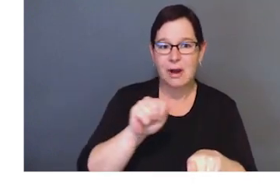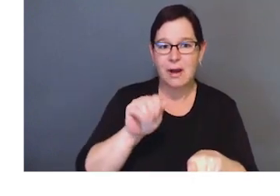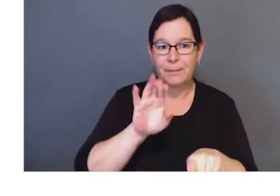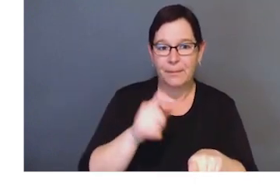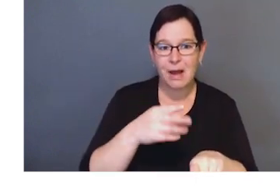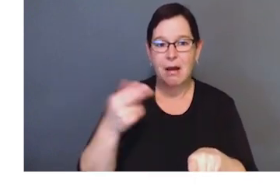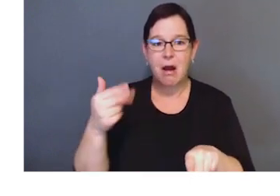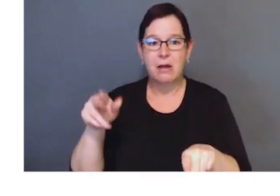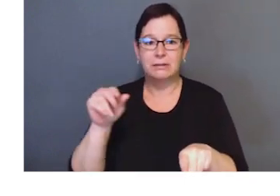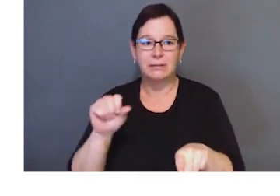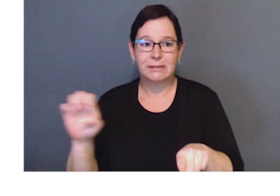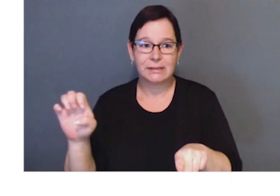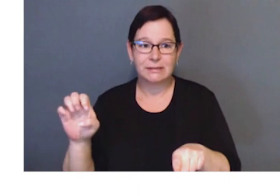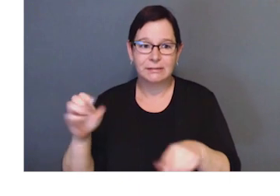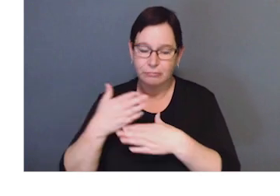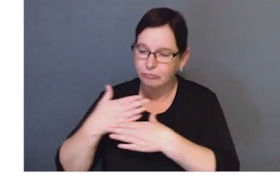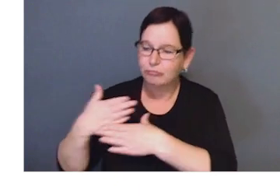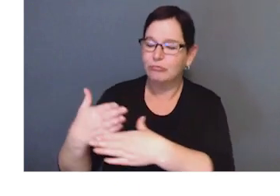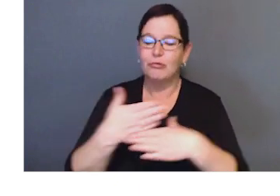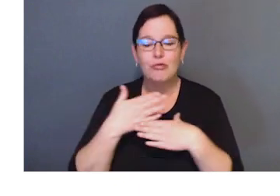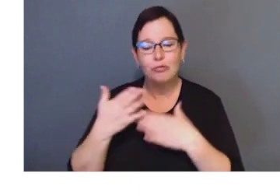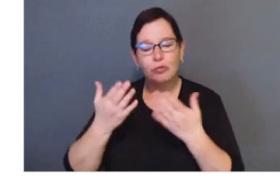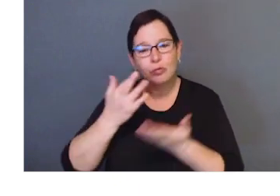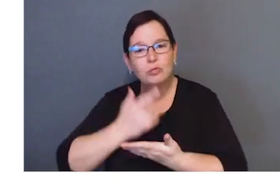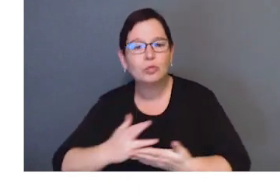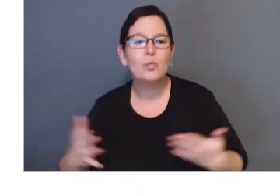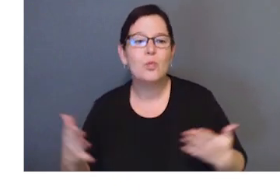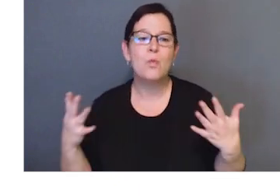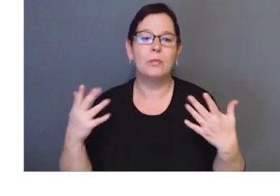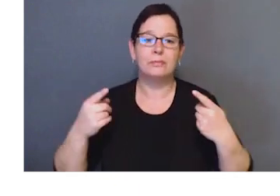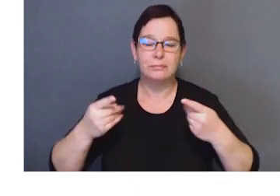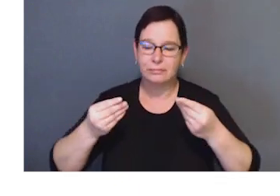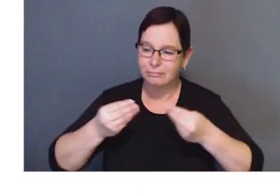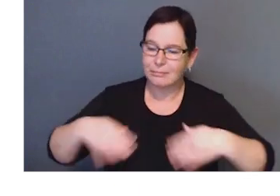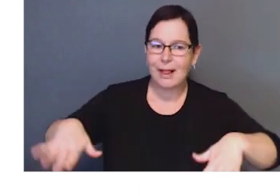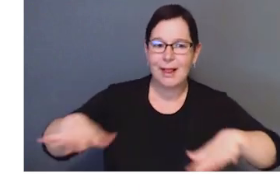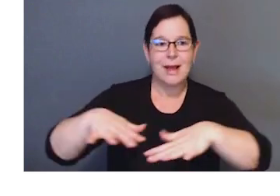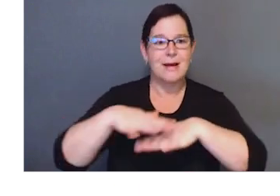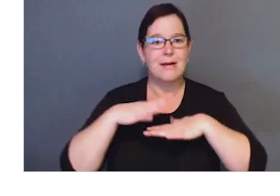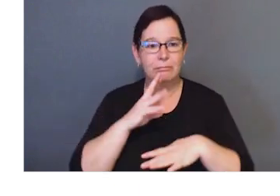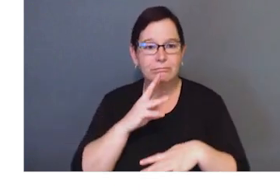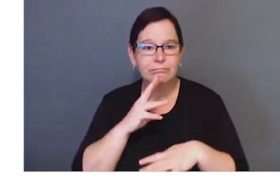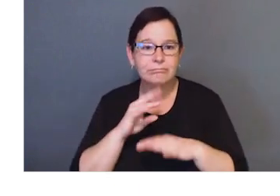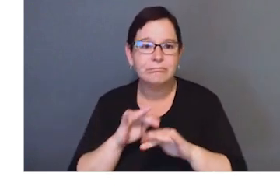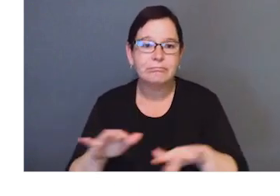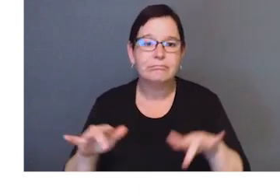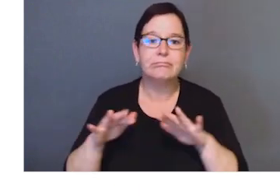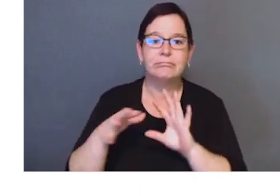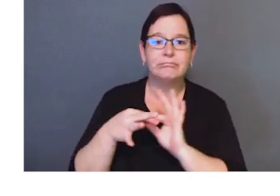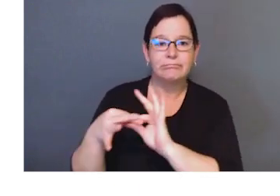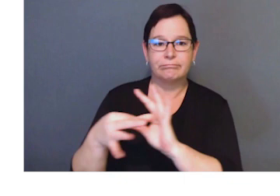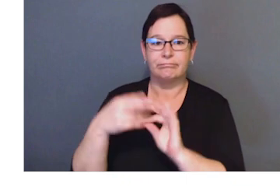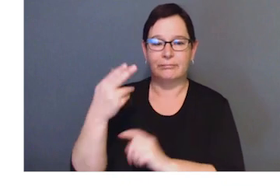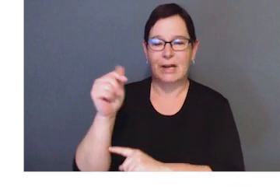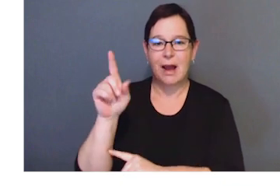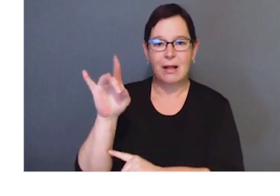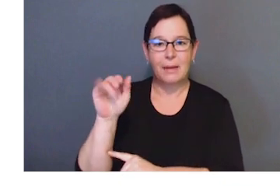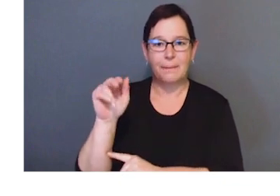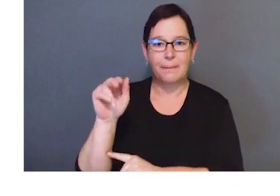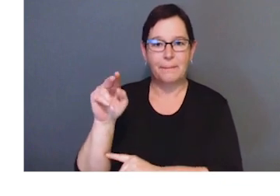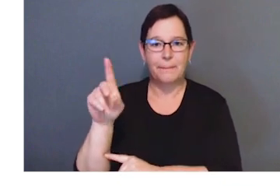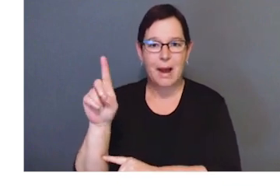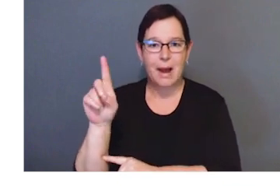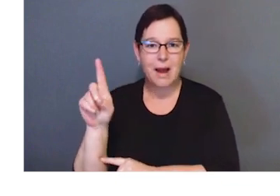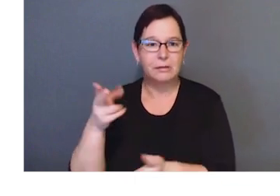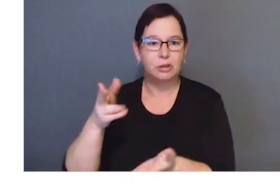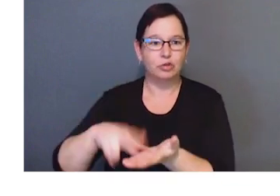directly adjacent to Haldimand Treaty territory. I also want to acknowledge the lands on which you are gathered from coast to